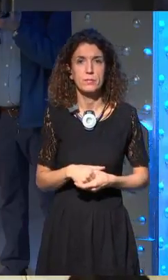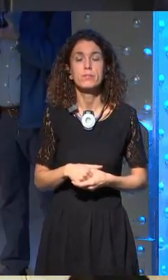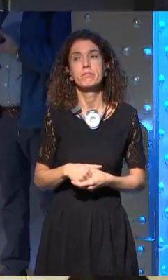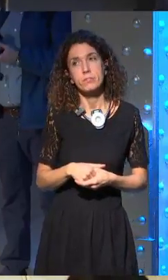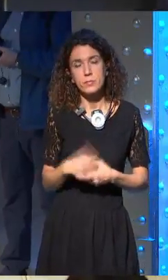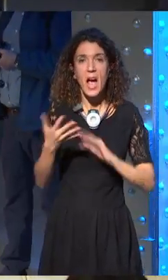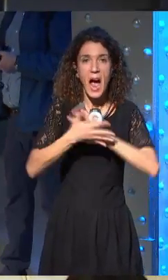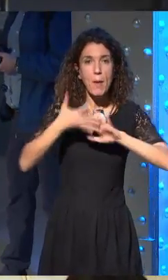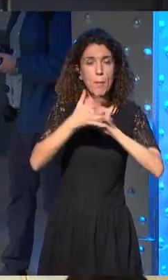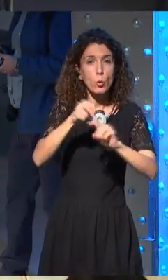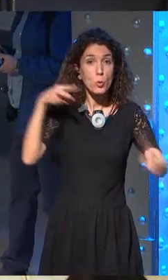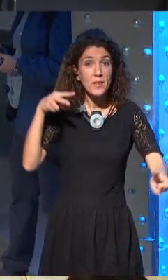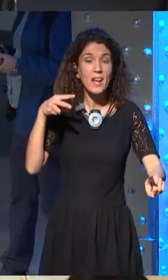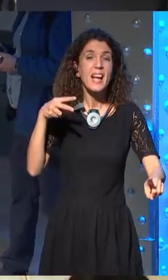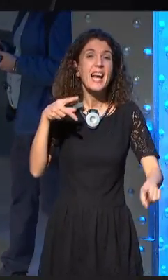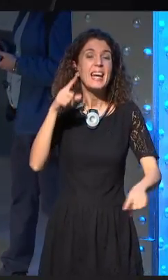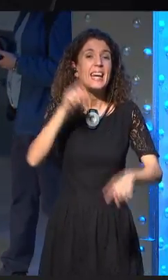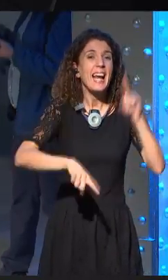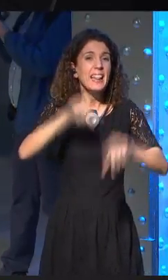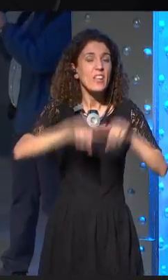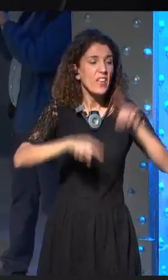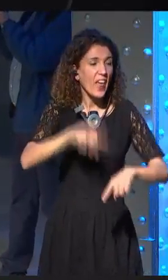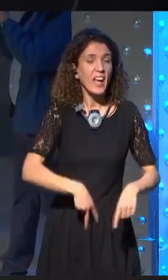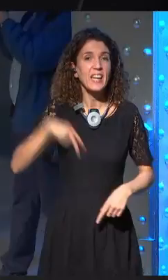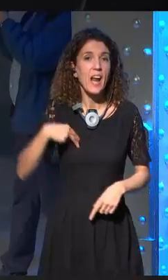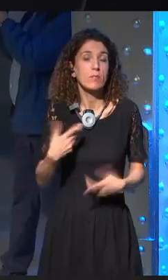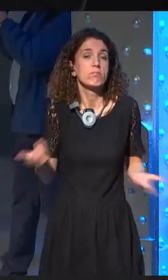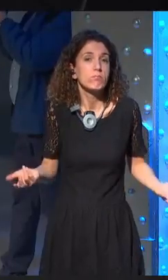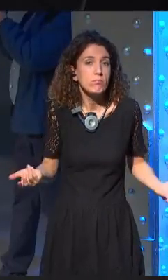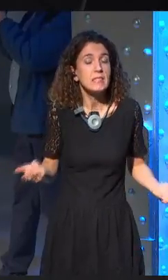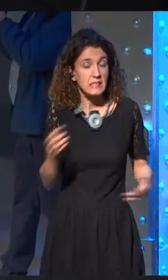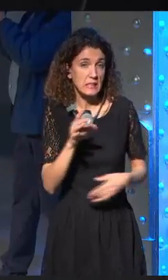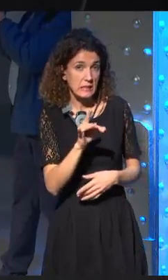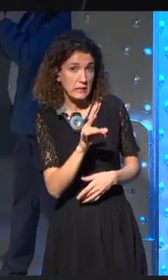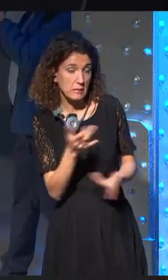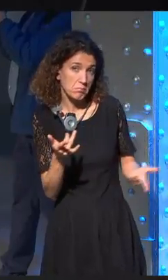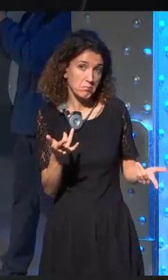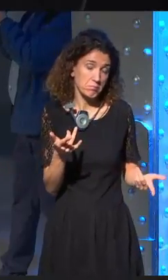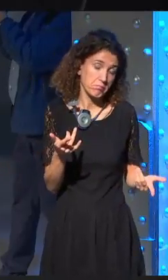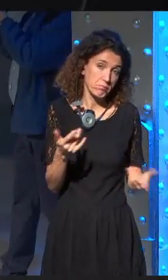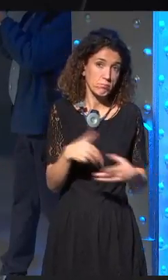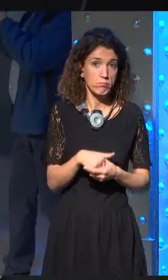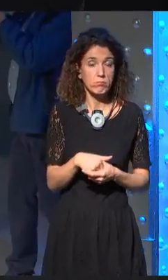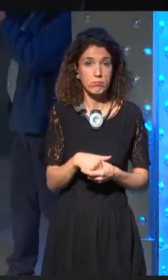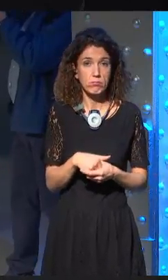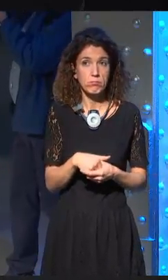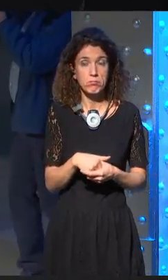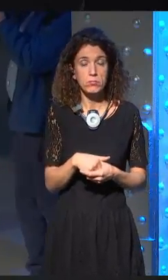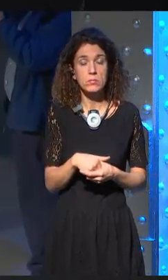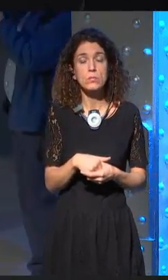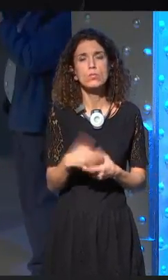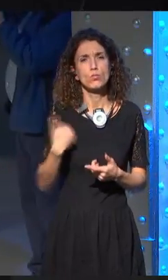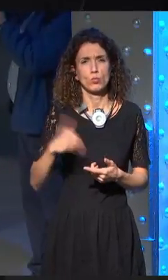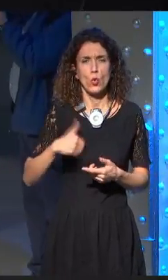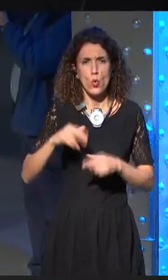Relativity's perspective? No, hablo más bien de cómo los telómeros. Yeah. We did a lot of research between